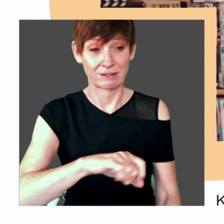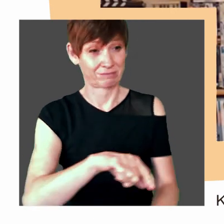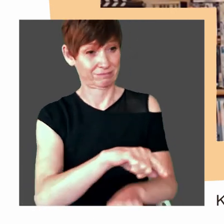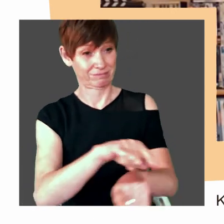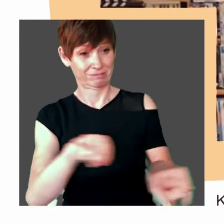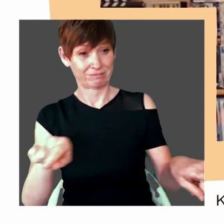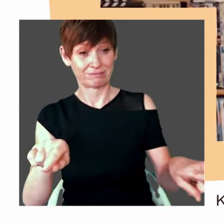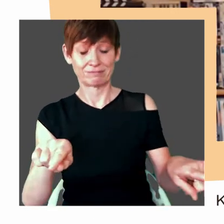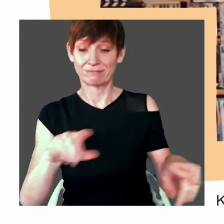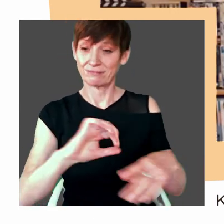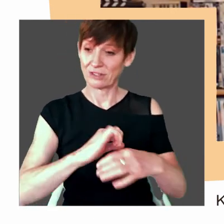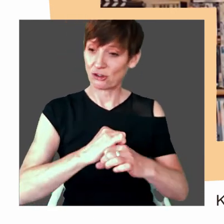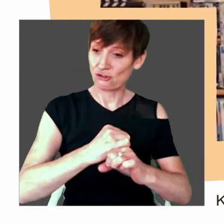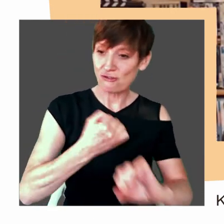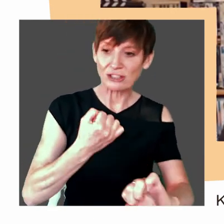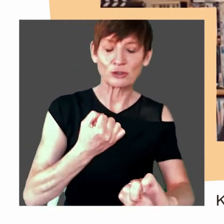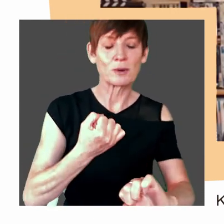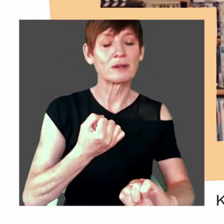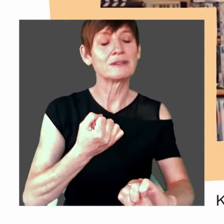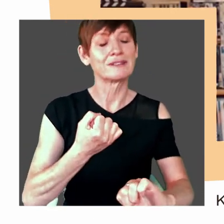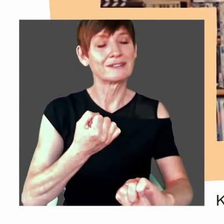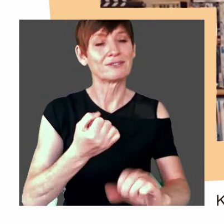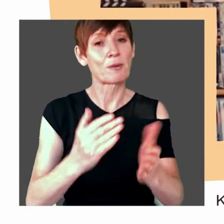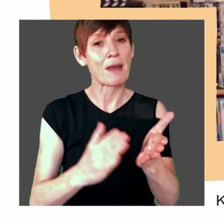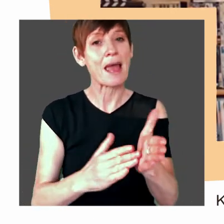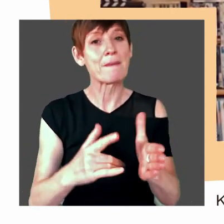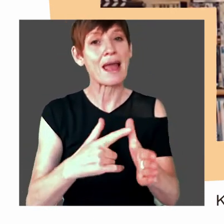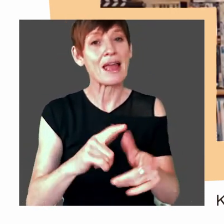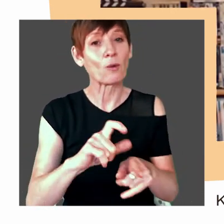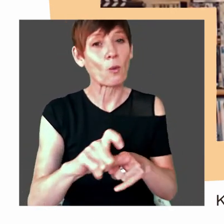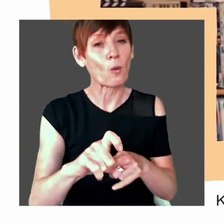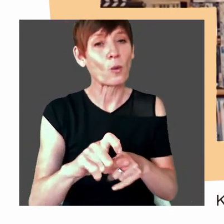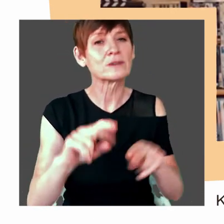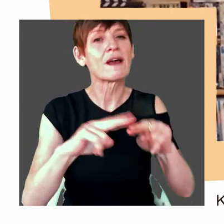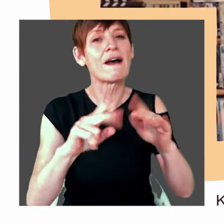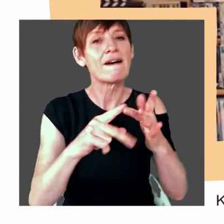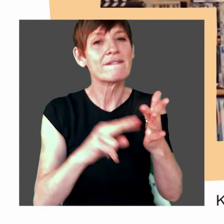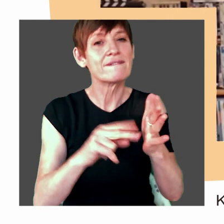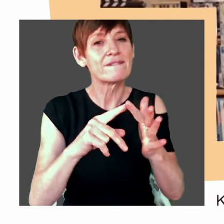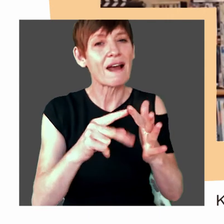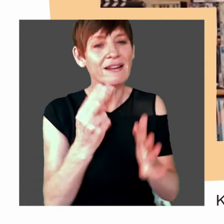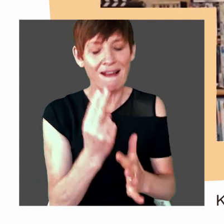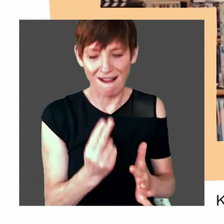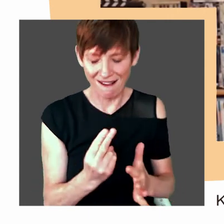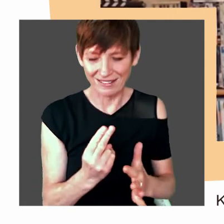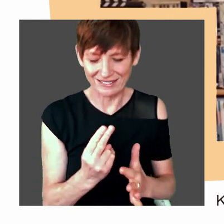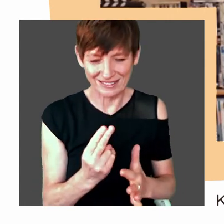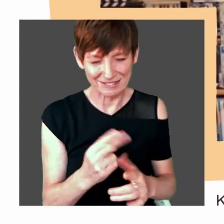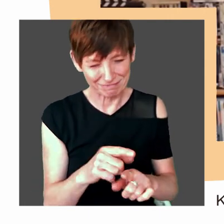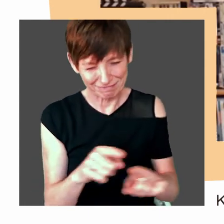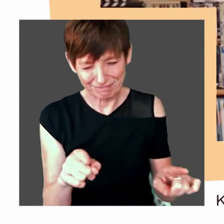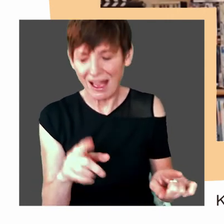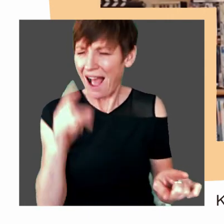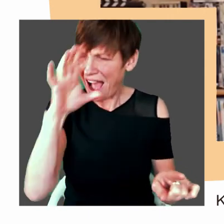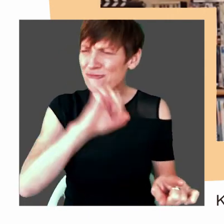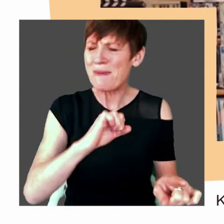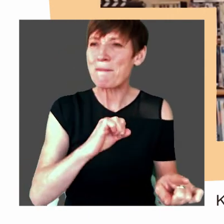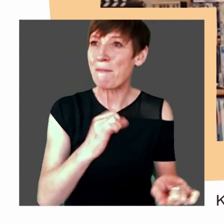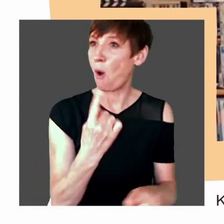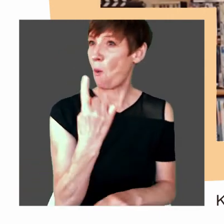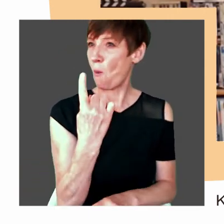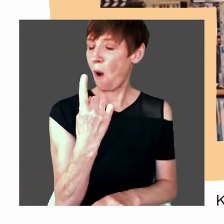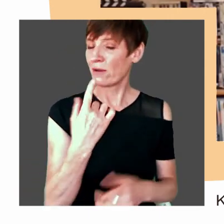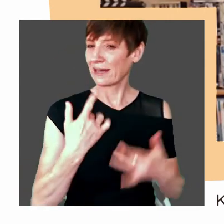from MA course in fine art, I remember one interesting things